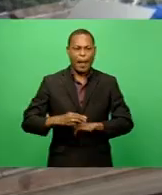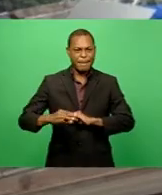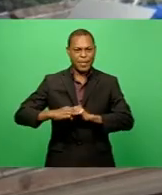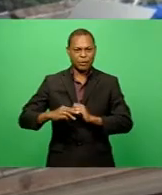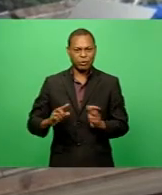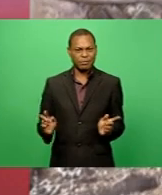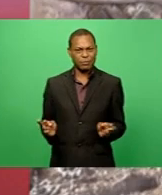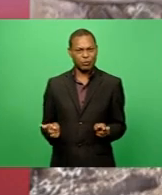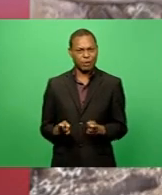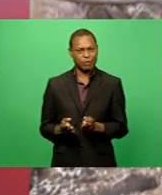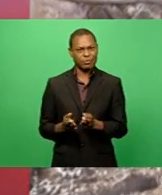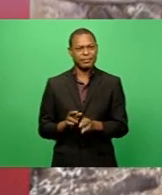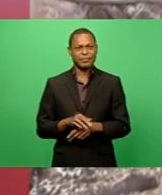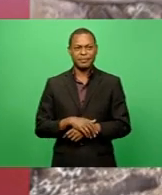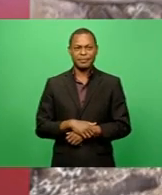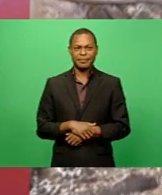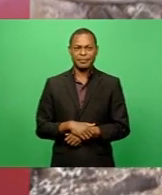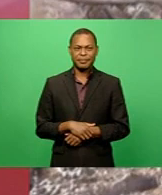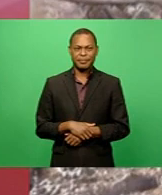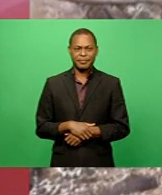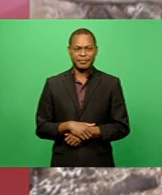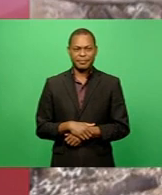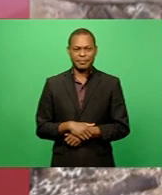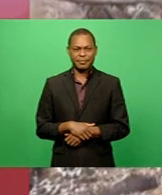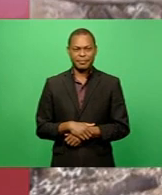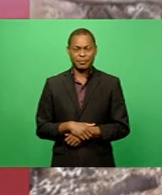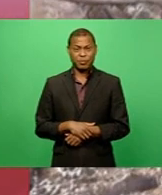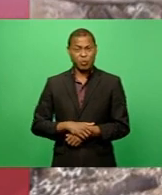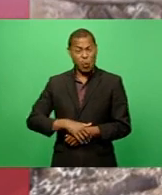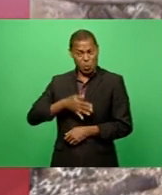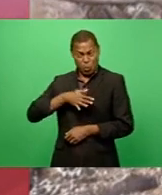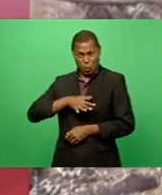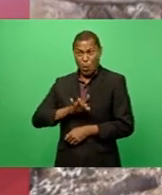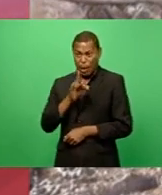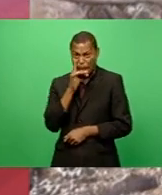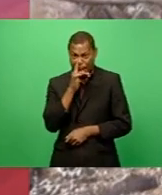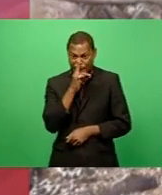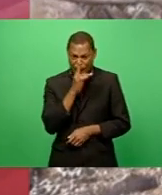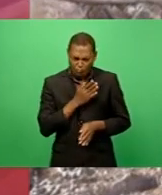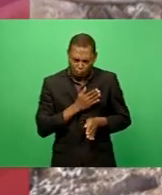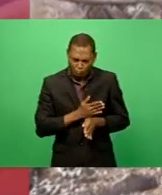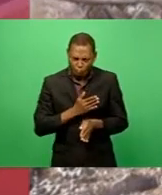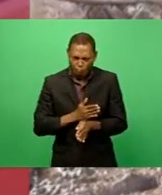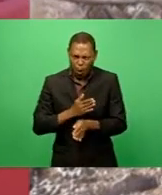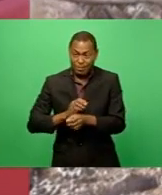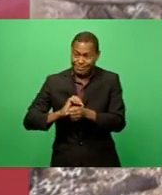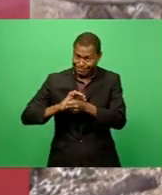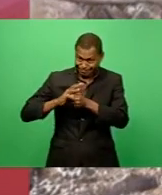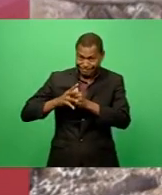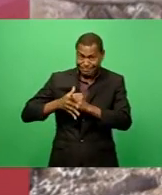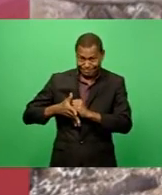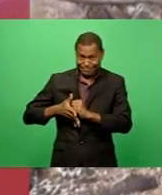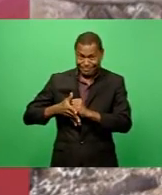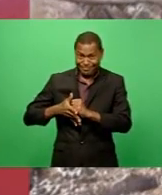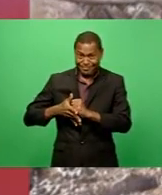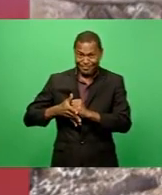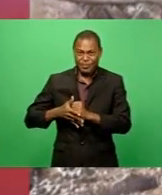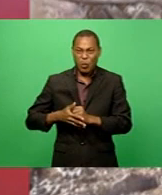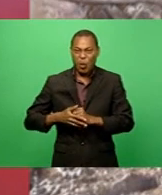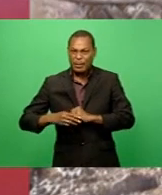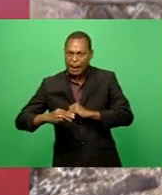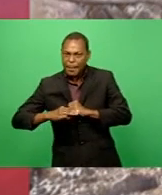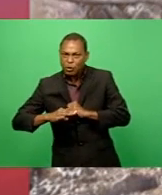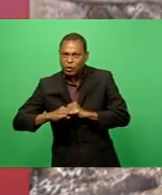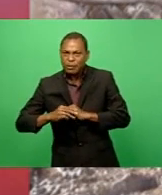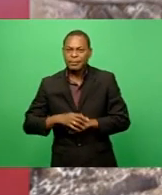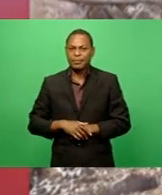undertaken. We would want people to work with their COVID-safe measures because the COVID-safe measures do help in